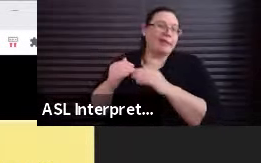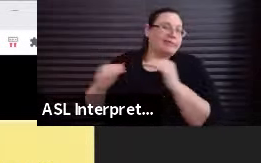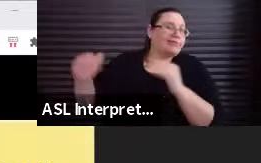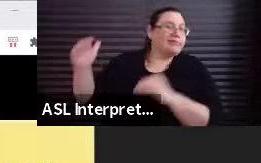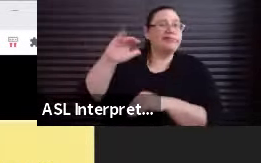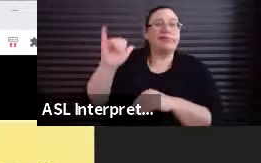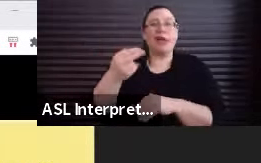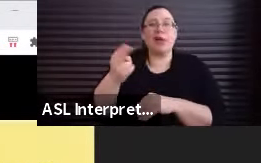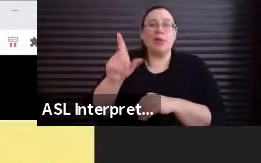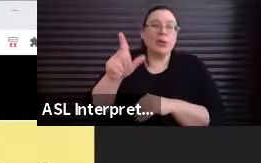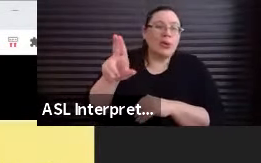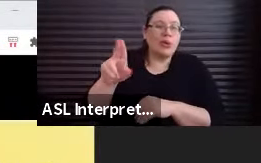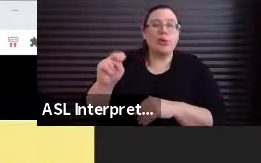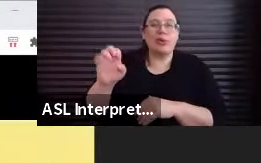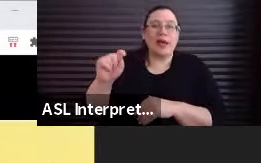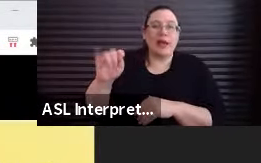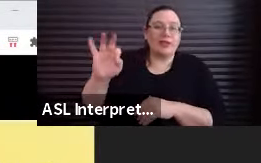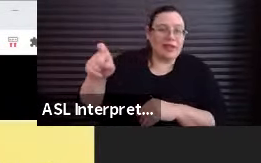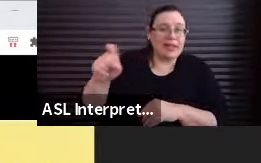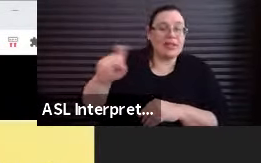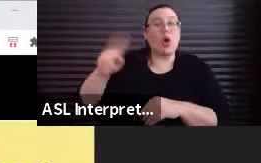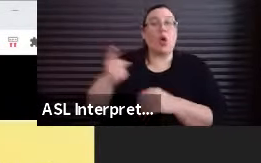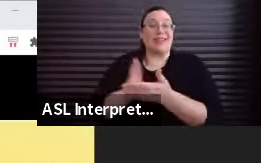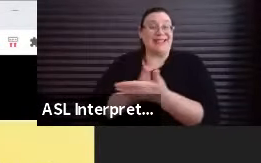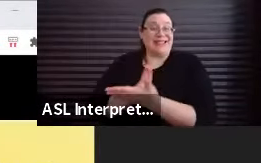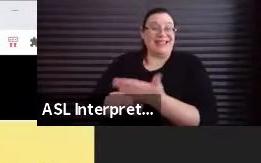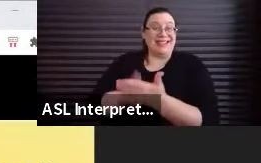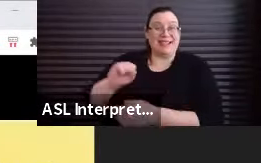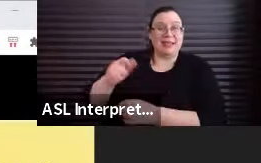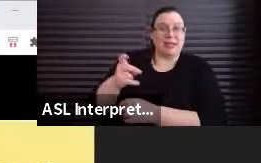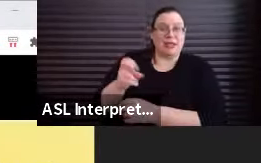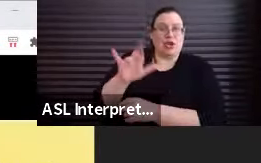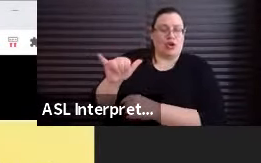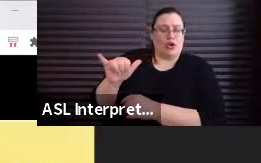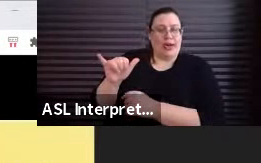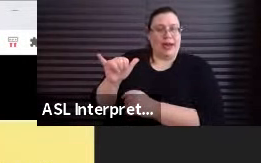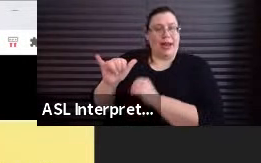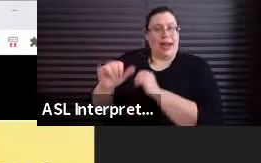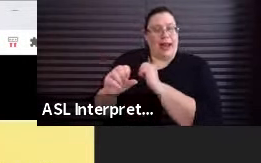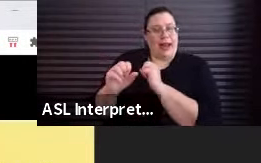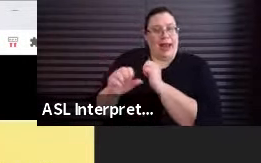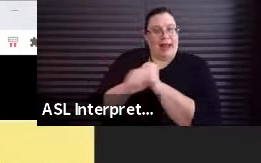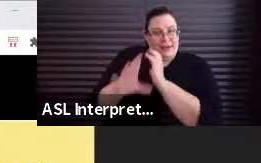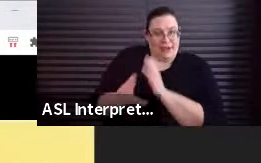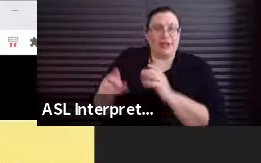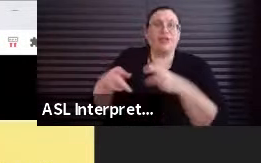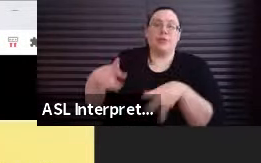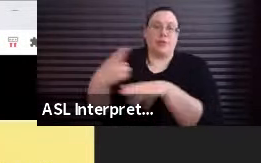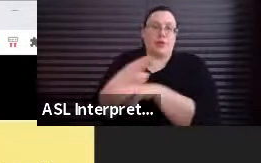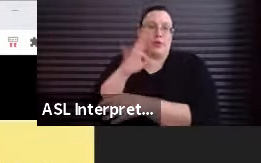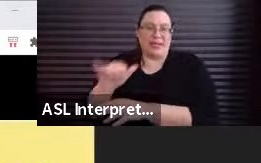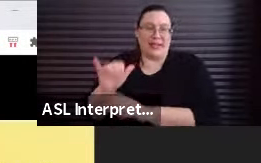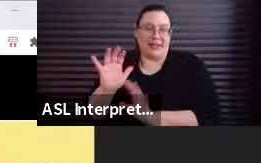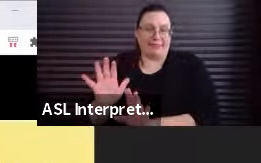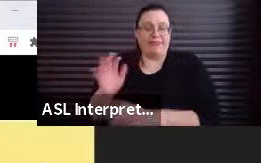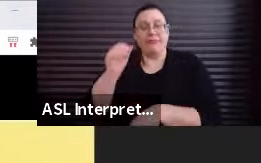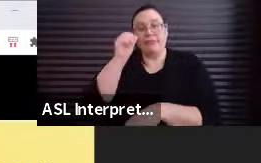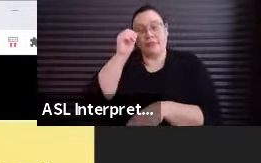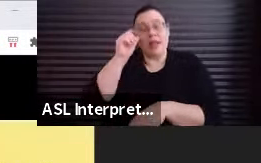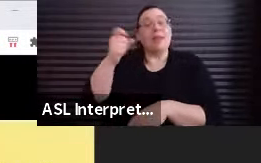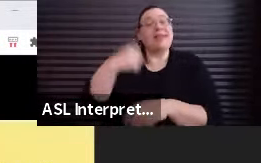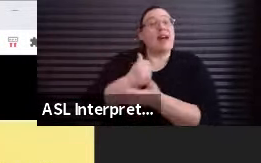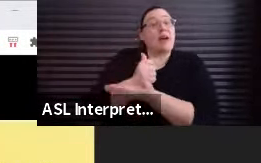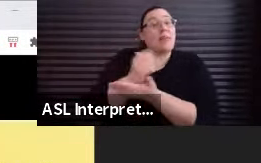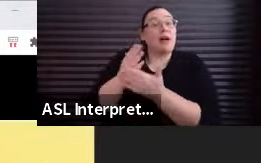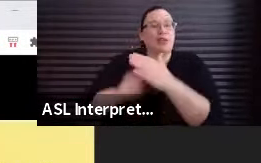Netflix. Only signatory advertisers and ad agencies are allowed to use it. And they have to have a budget of no